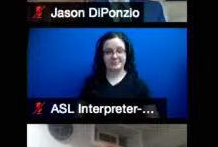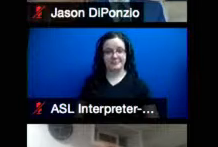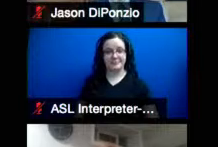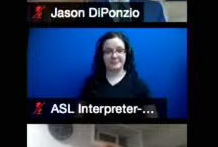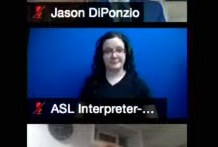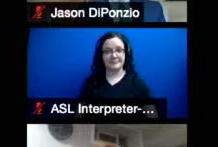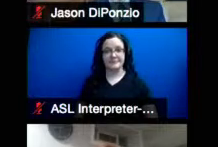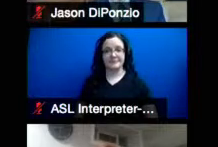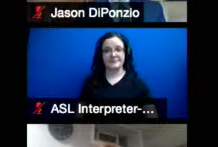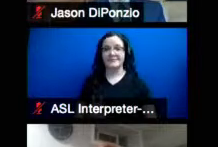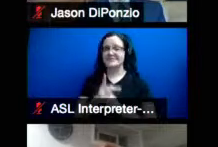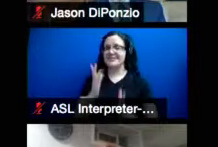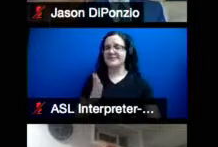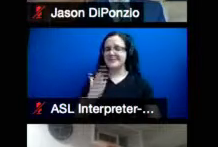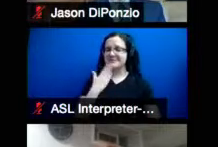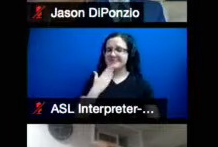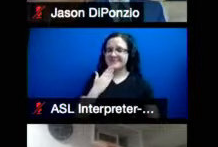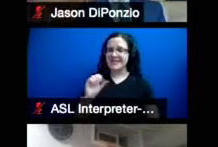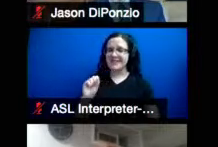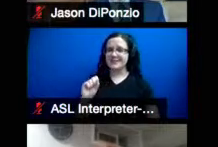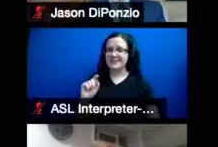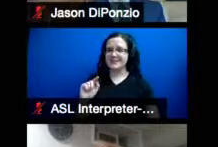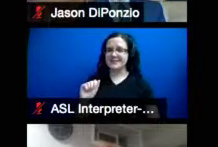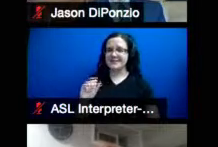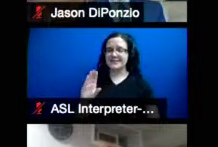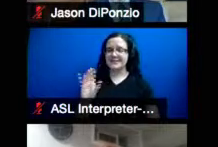Thank you very much, Stacy.